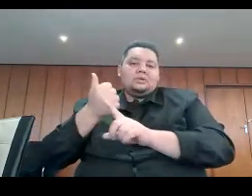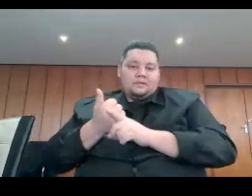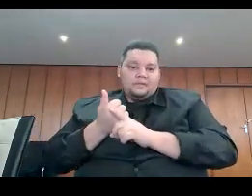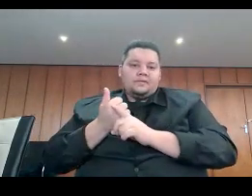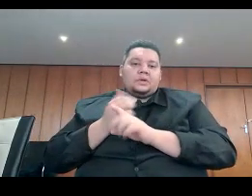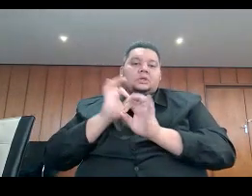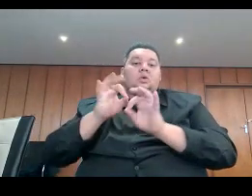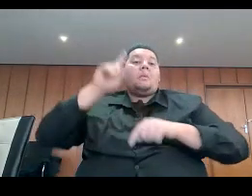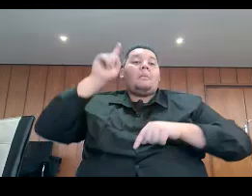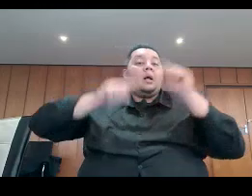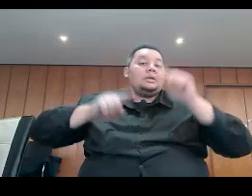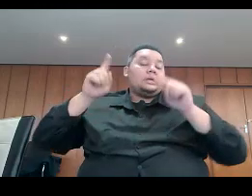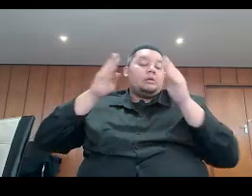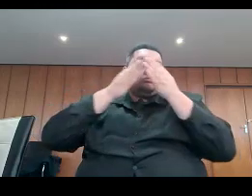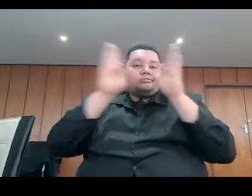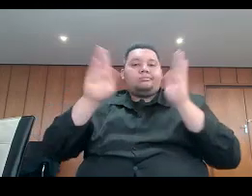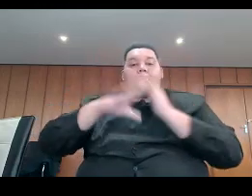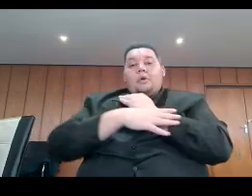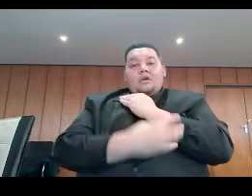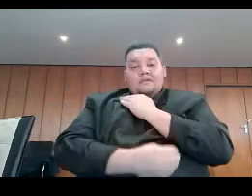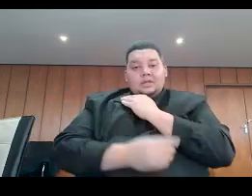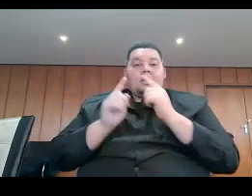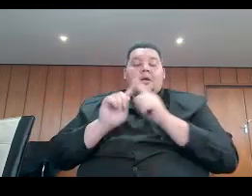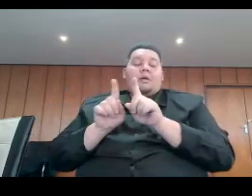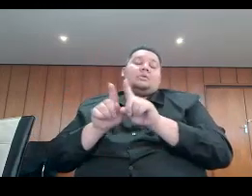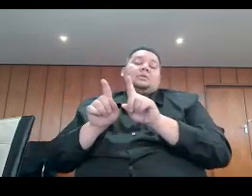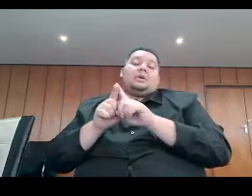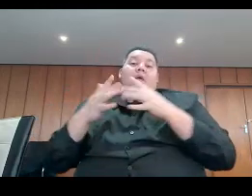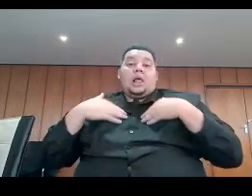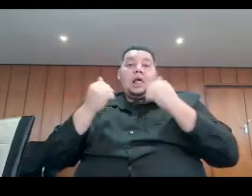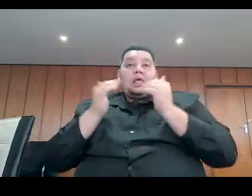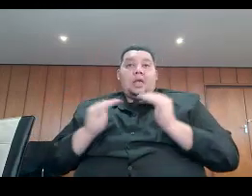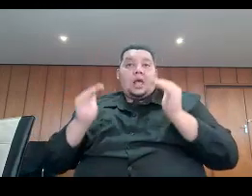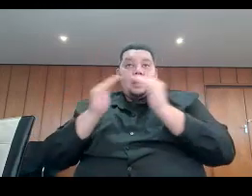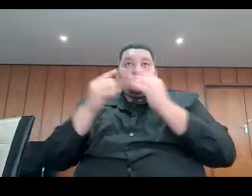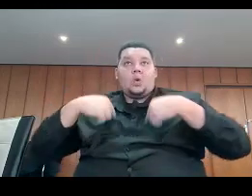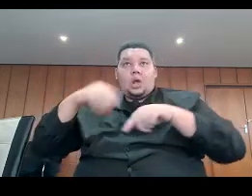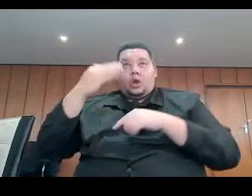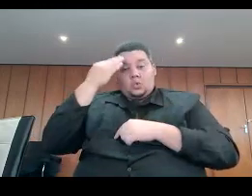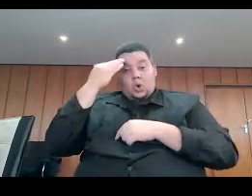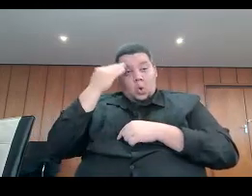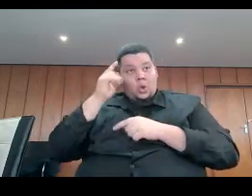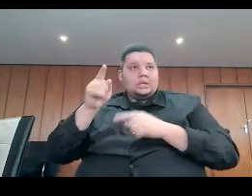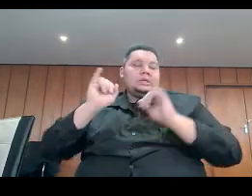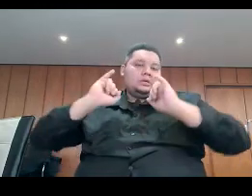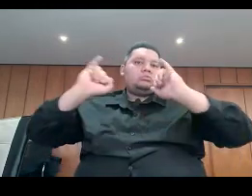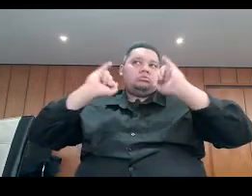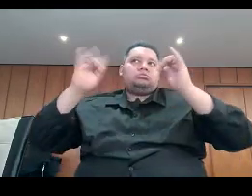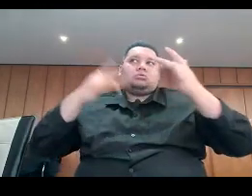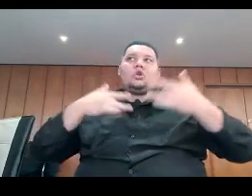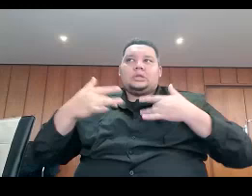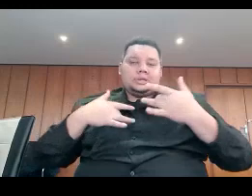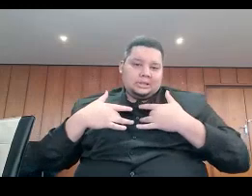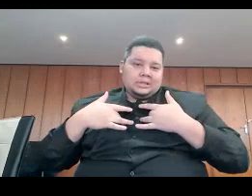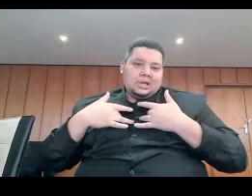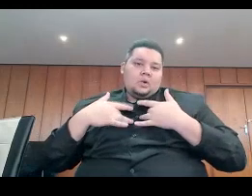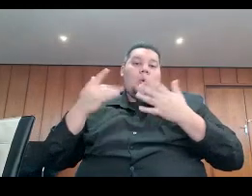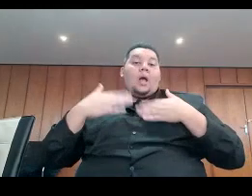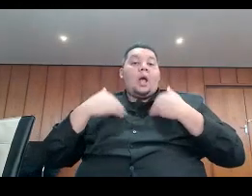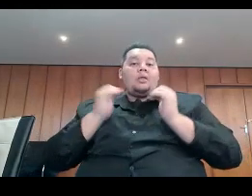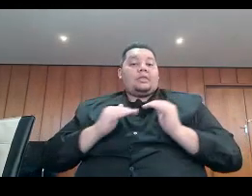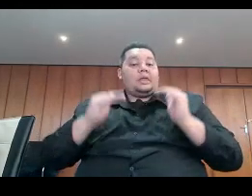So multidimensional poverty and health equity, we know, are serious concerns, or health